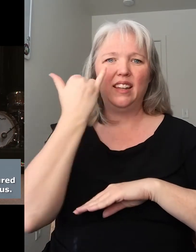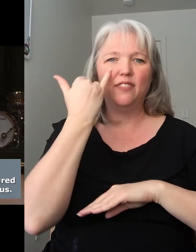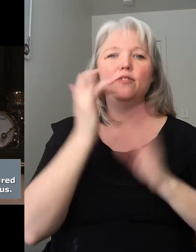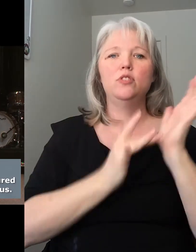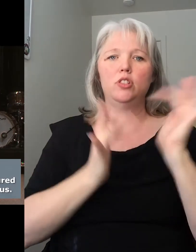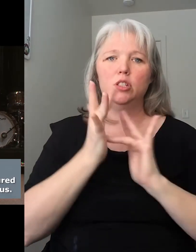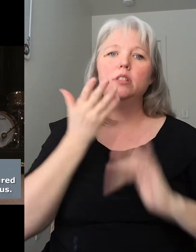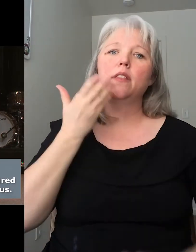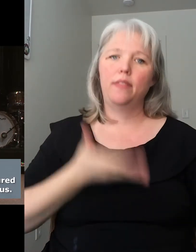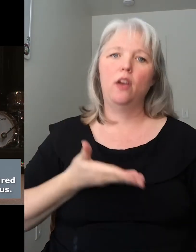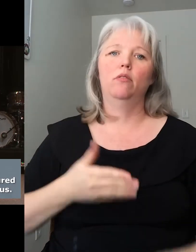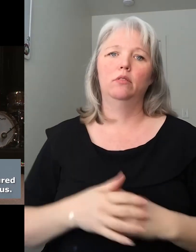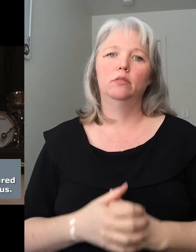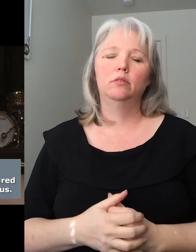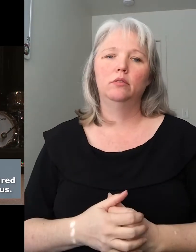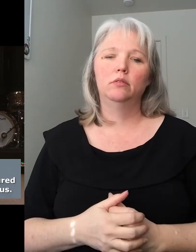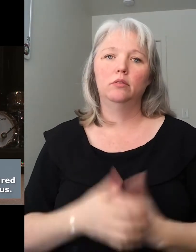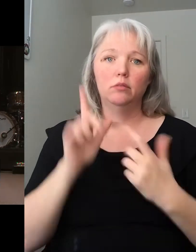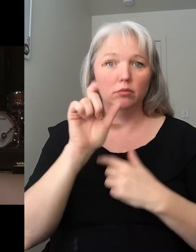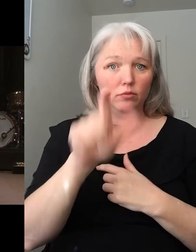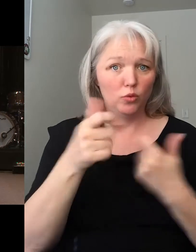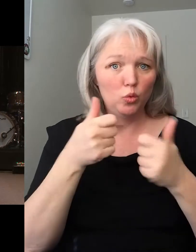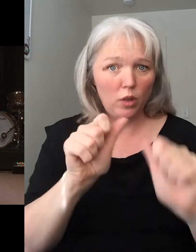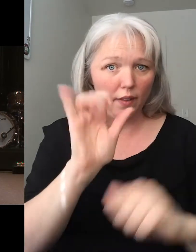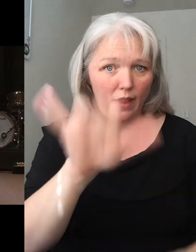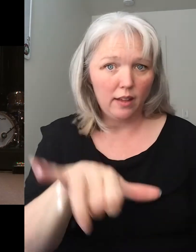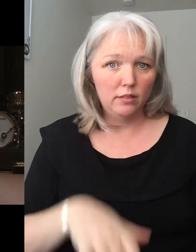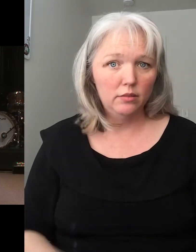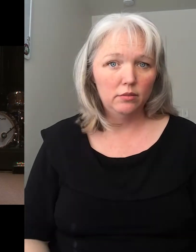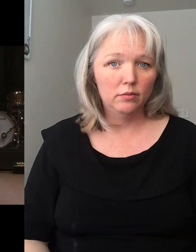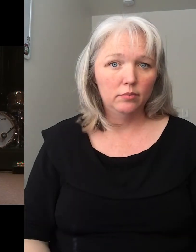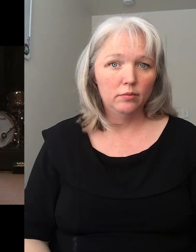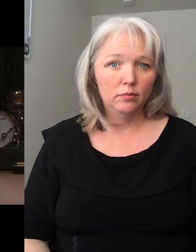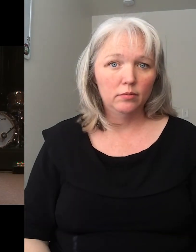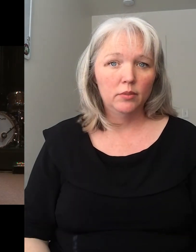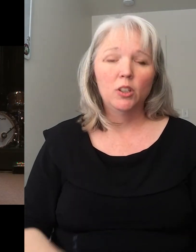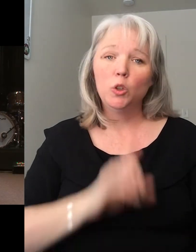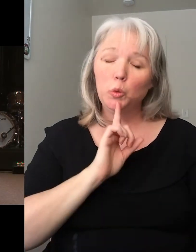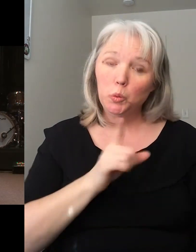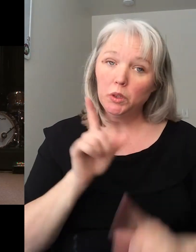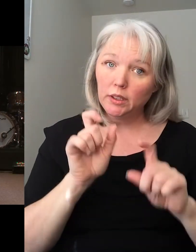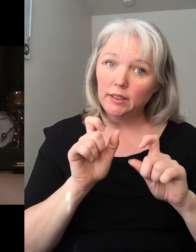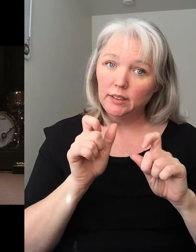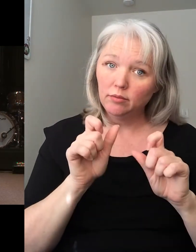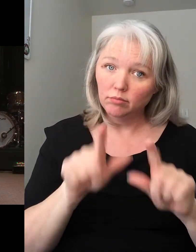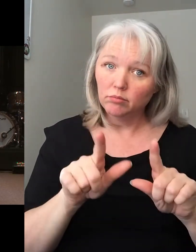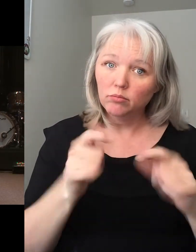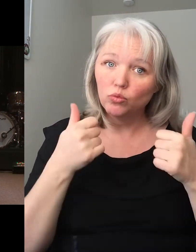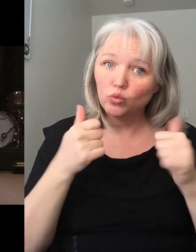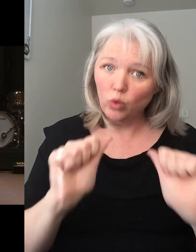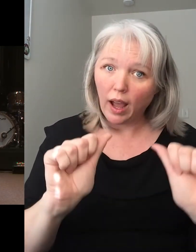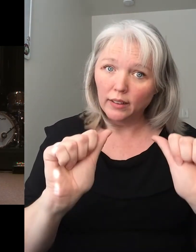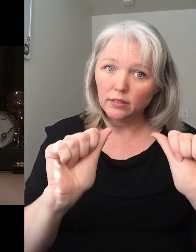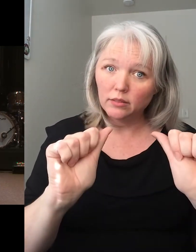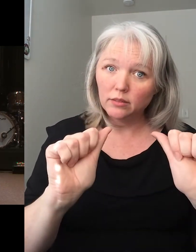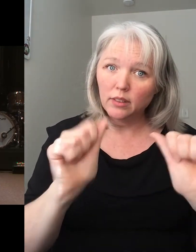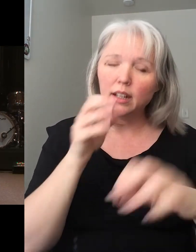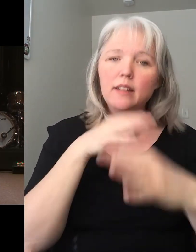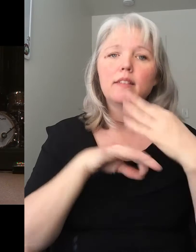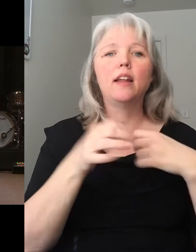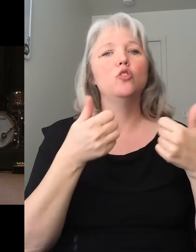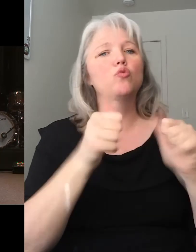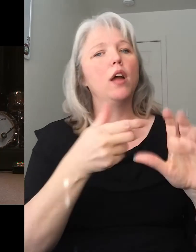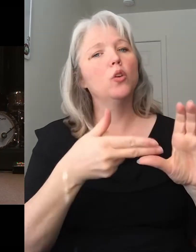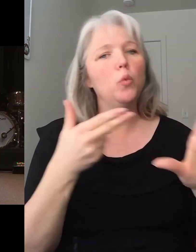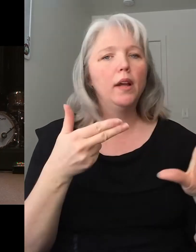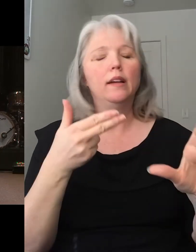of Jesus. Have you tried that? Have you really tried to, instead of just